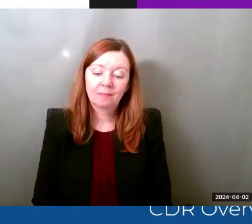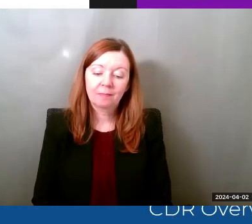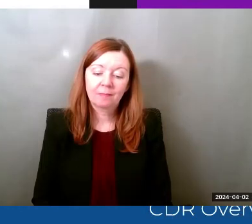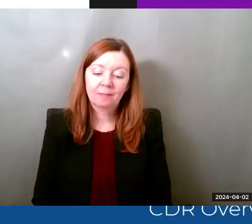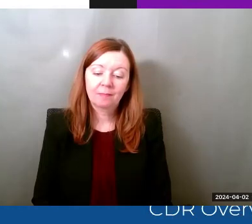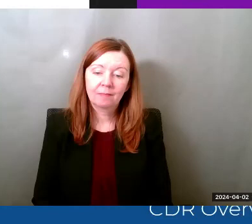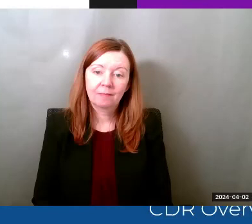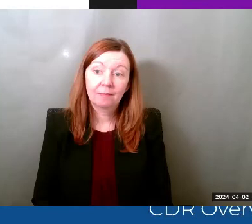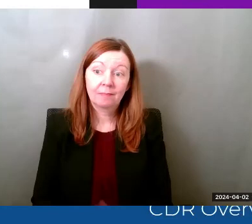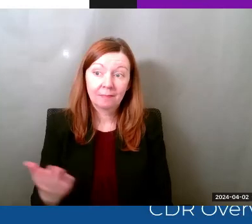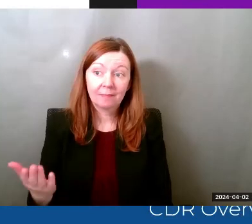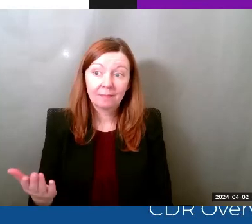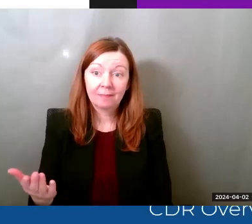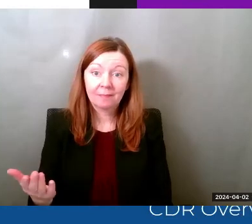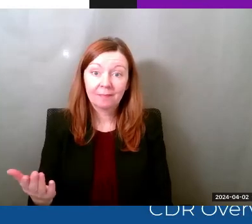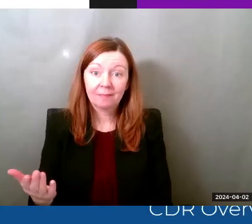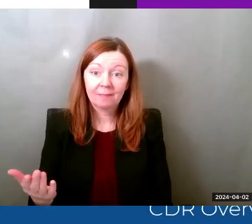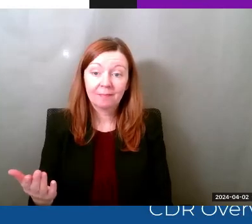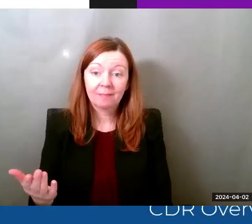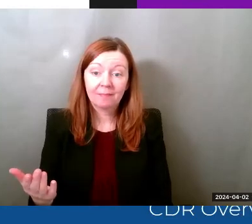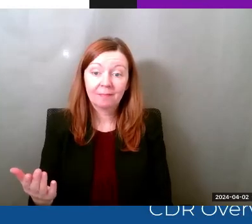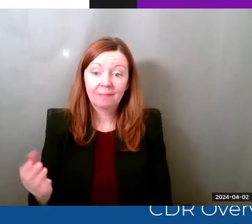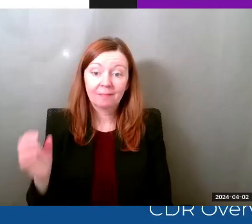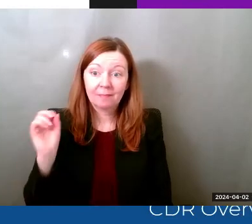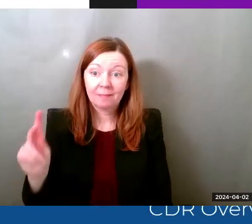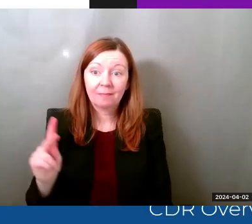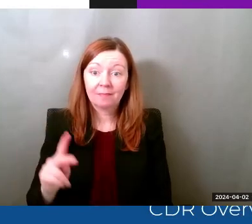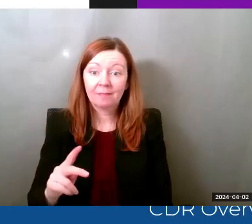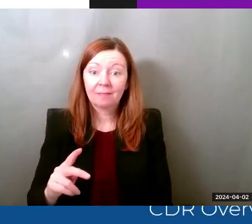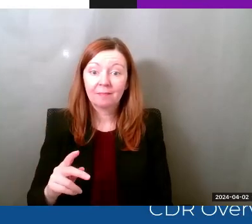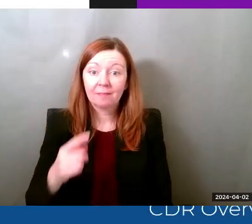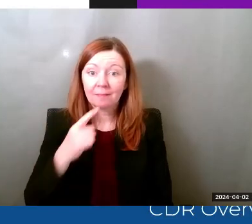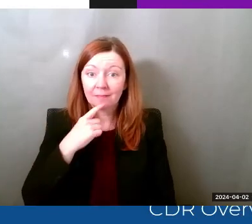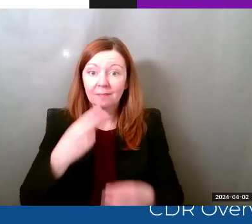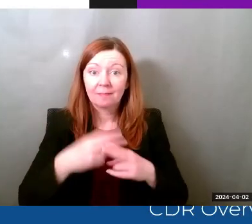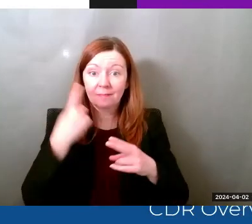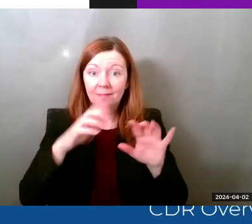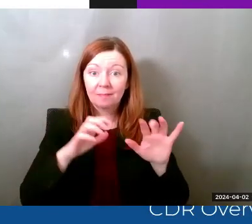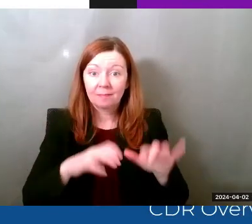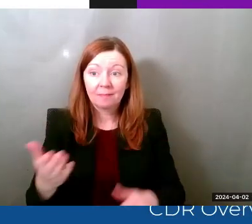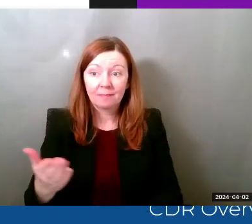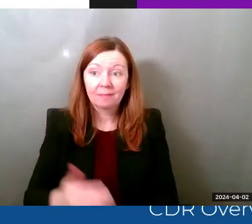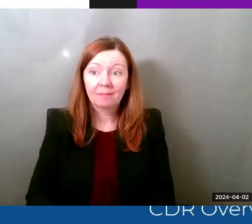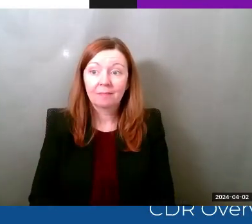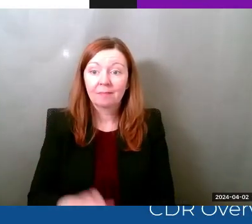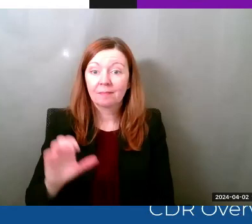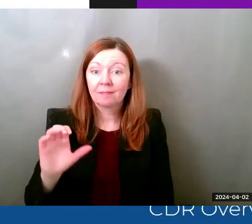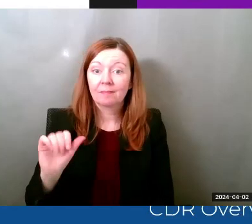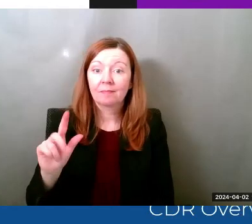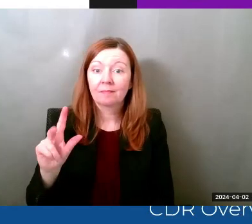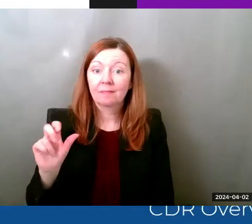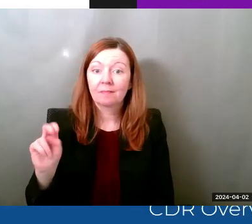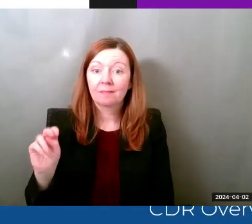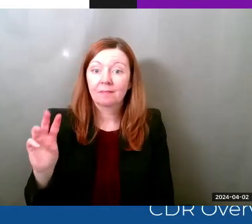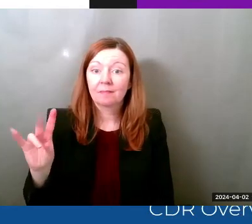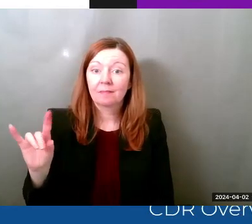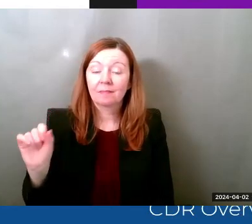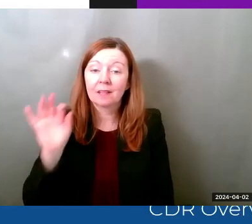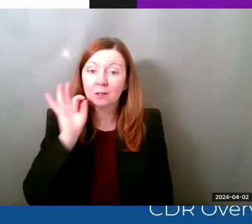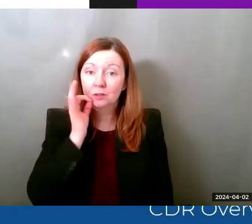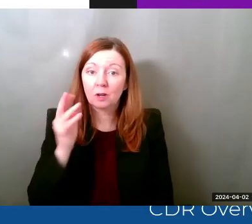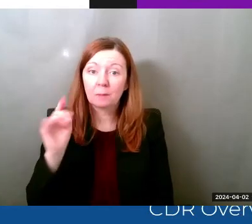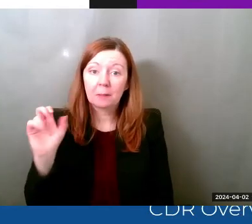Are you there? Please state your name for the record. Okay. Please state your name for the record. Hey, Calvin Williams, Strawberry